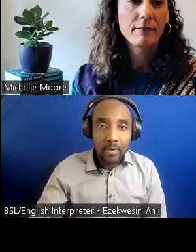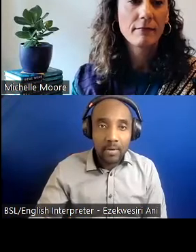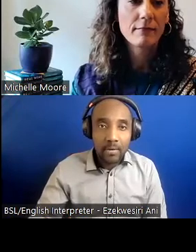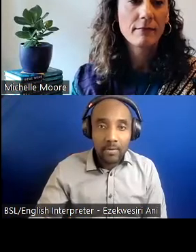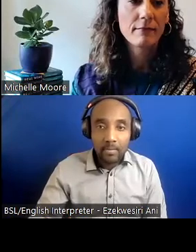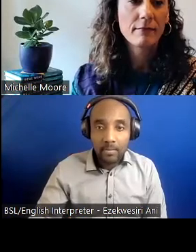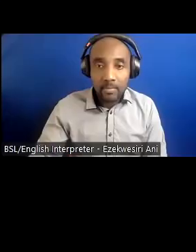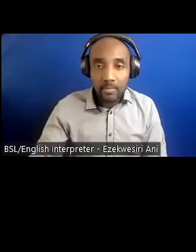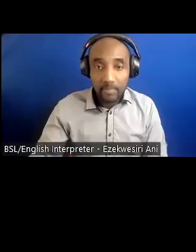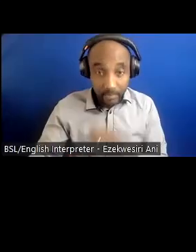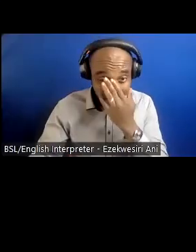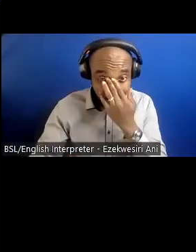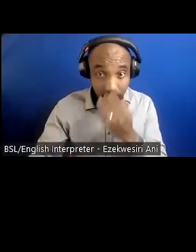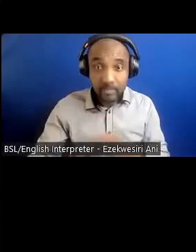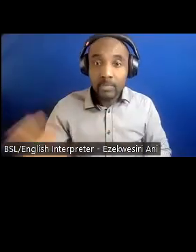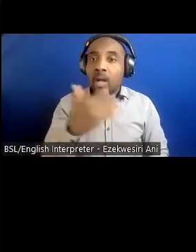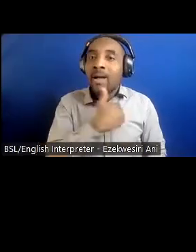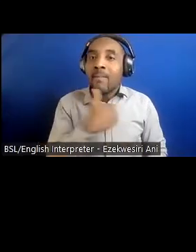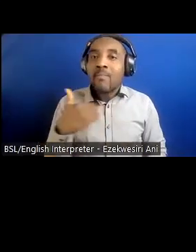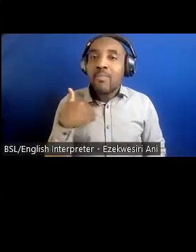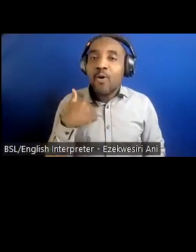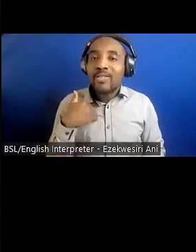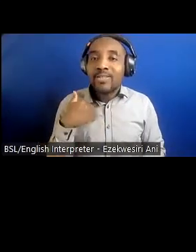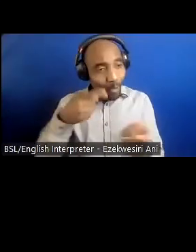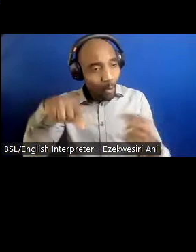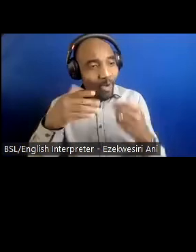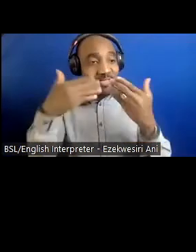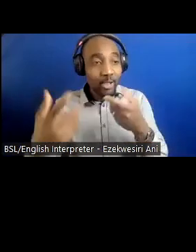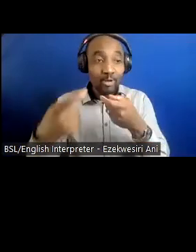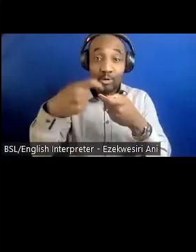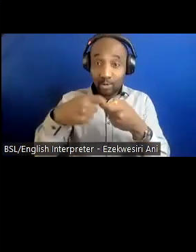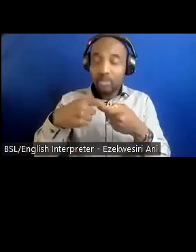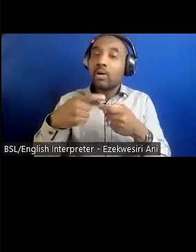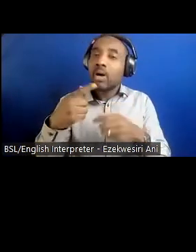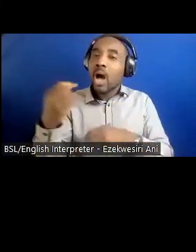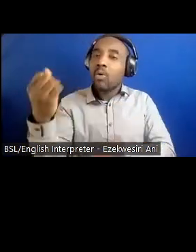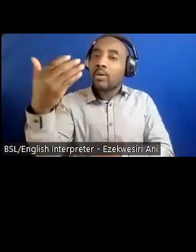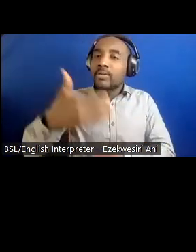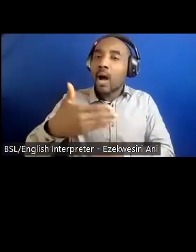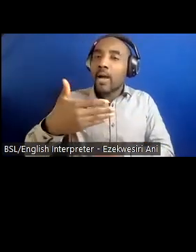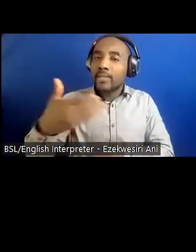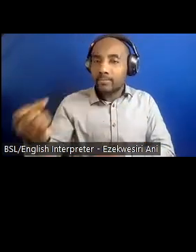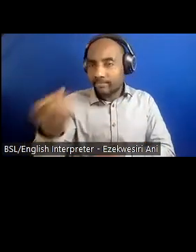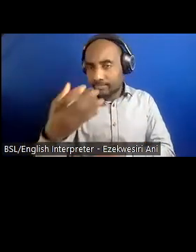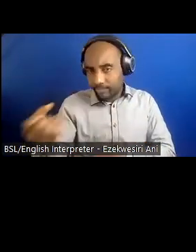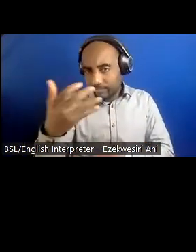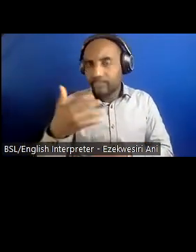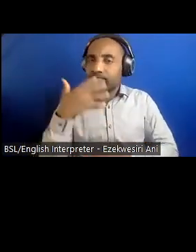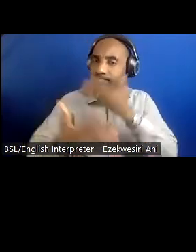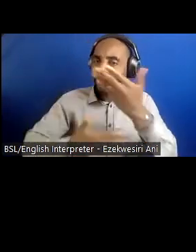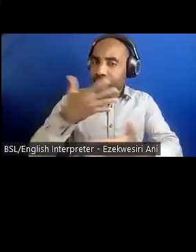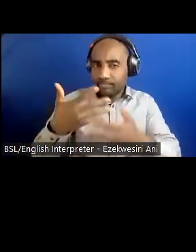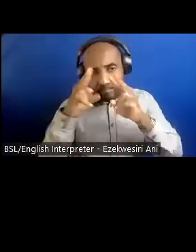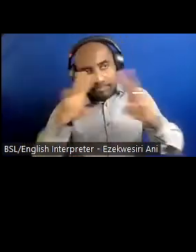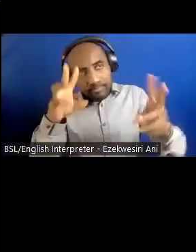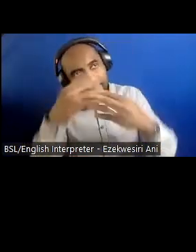Good morning, everyone, and thanks again for joining us today. I'm going to run through a few slides to help you get a good picture of the current state of play of